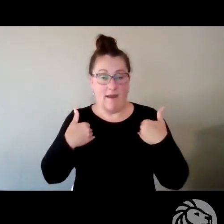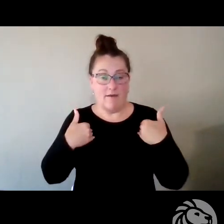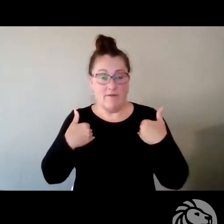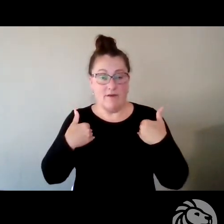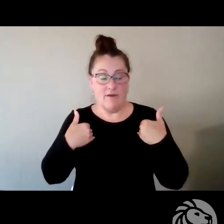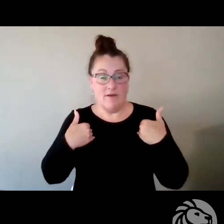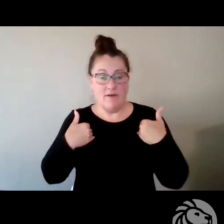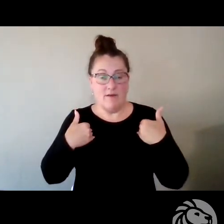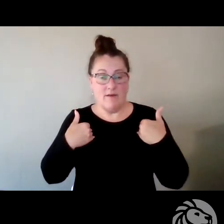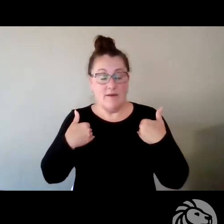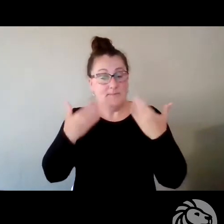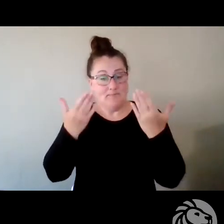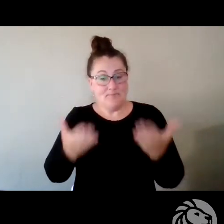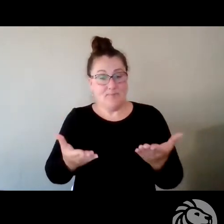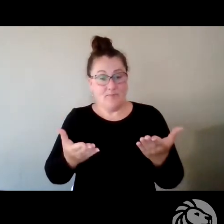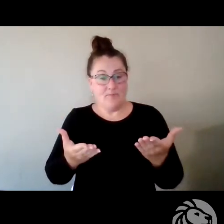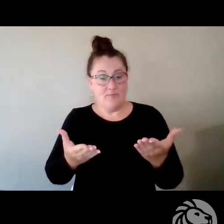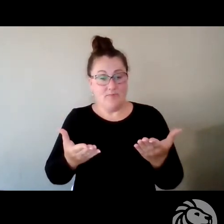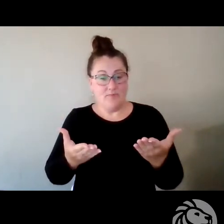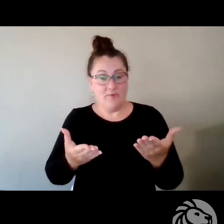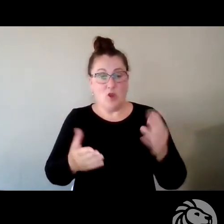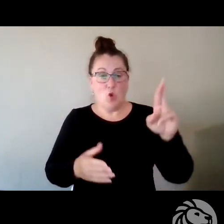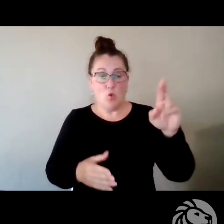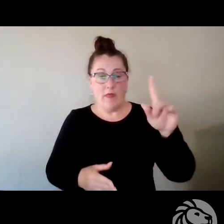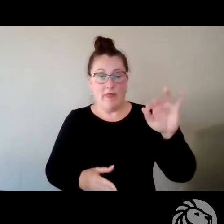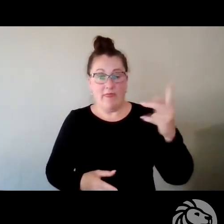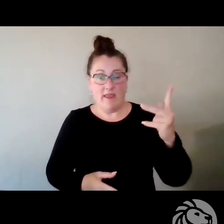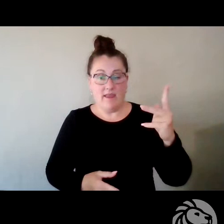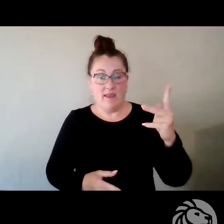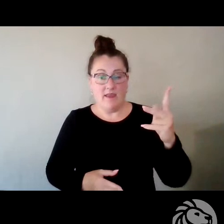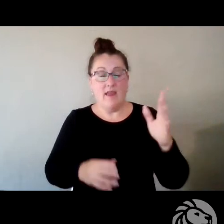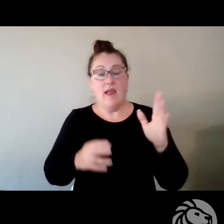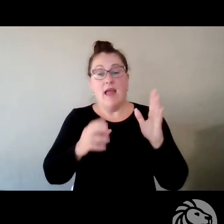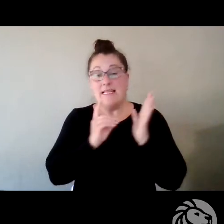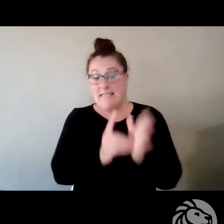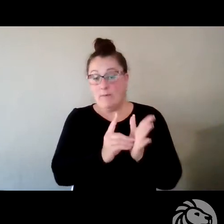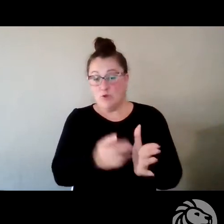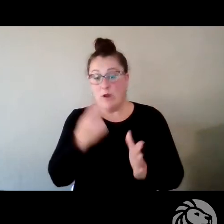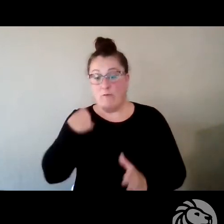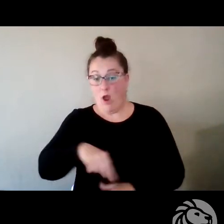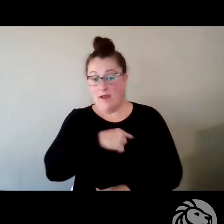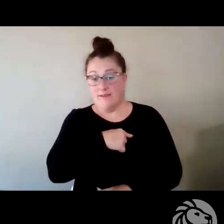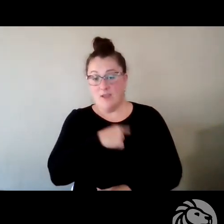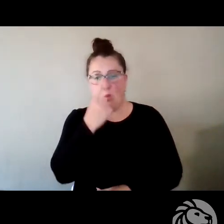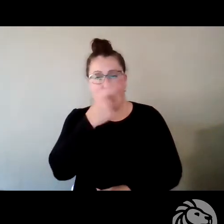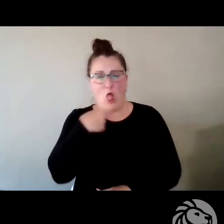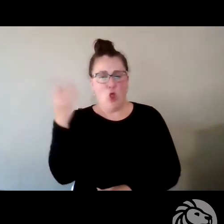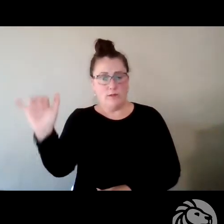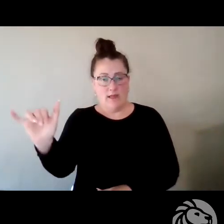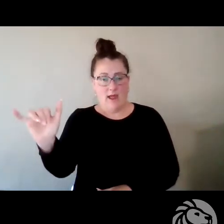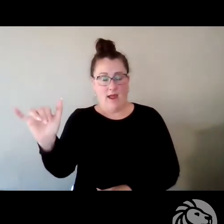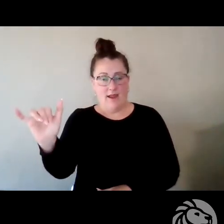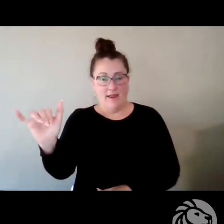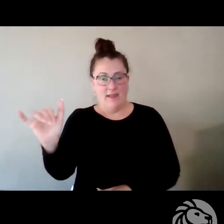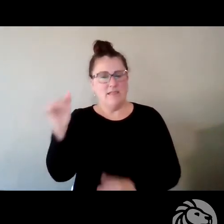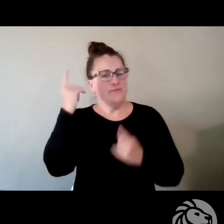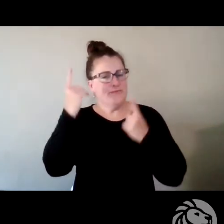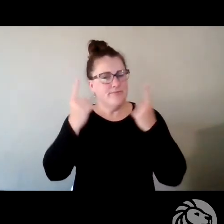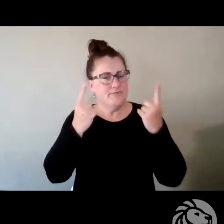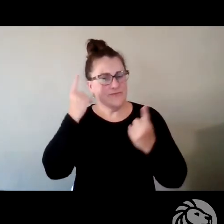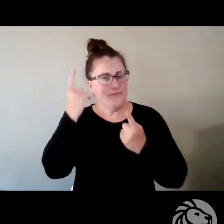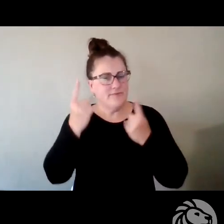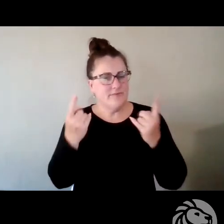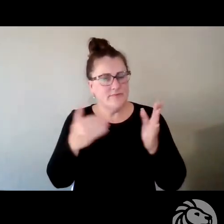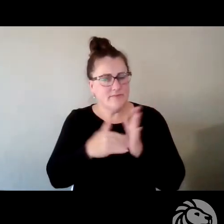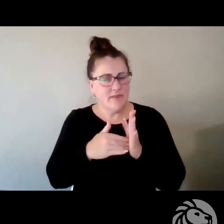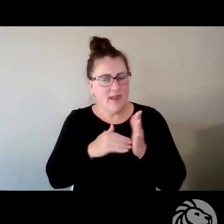are rethinking and demonstrating for us what it looks like to reconsider how